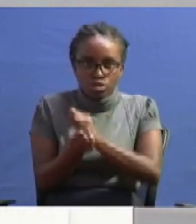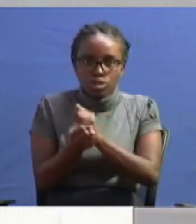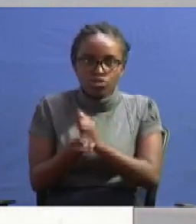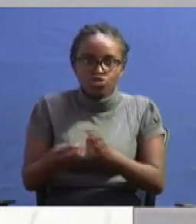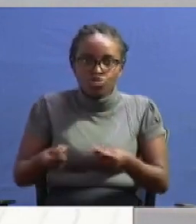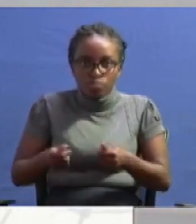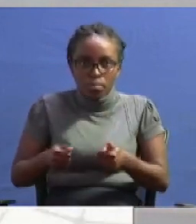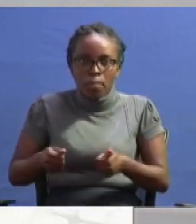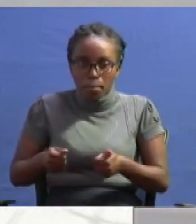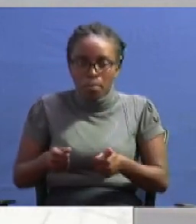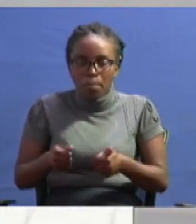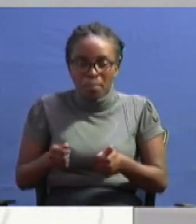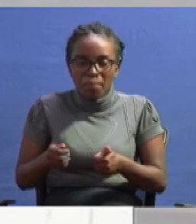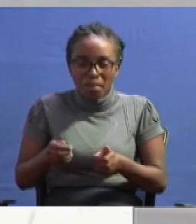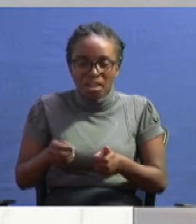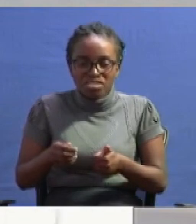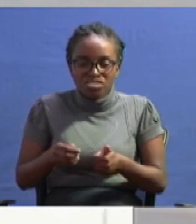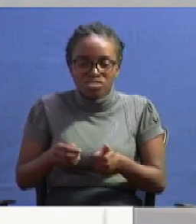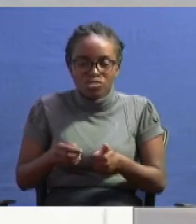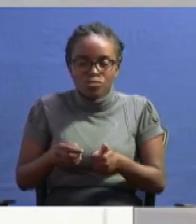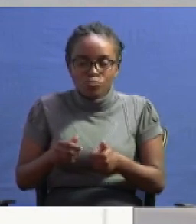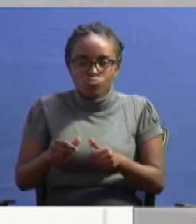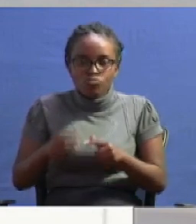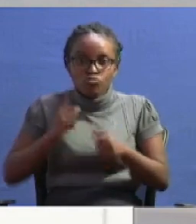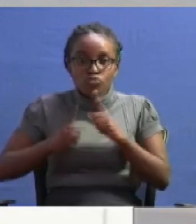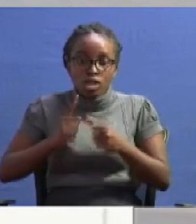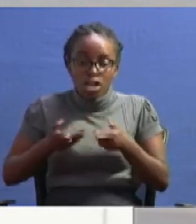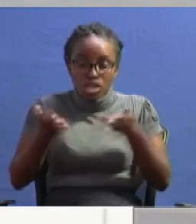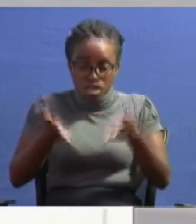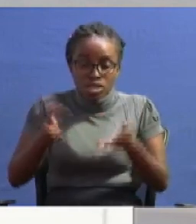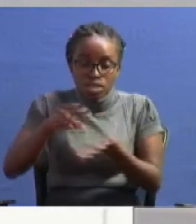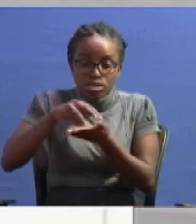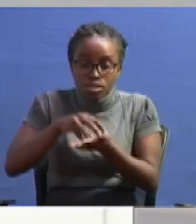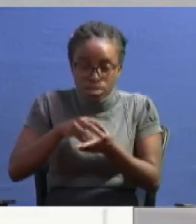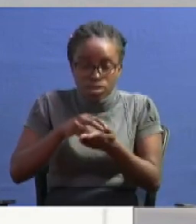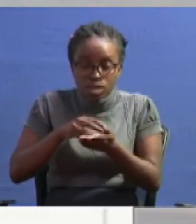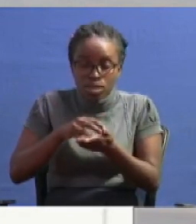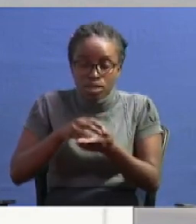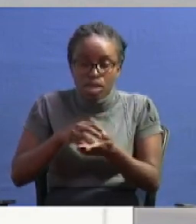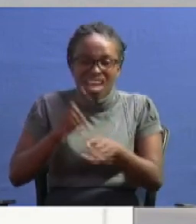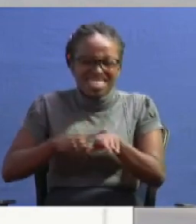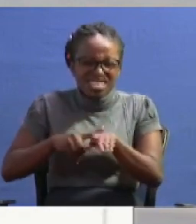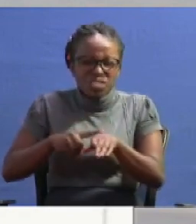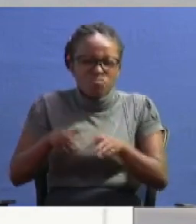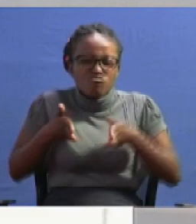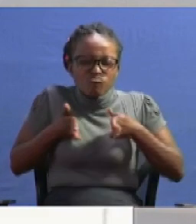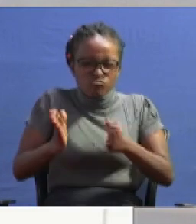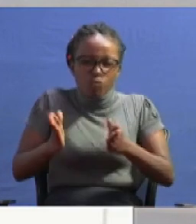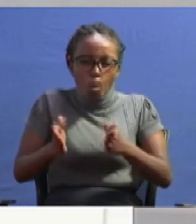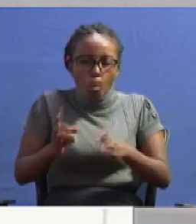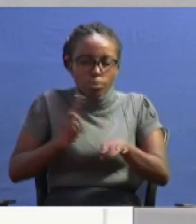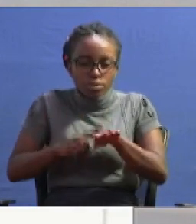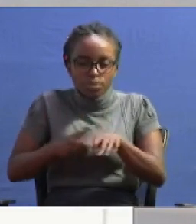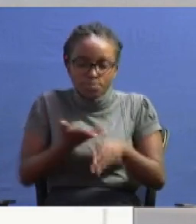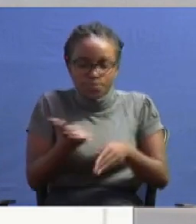bill proposals. Remember, now we are at the stage of public participation. Well, this particular finance